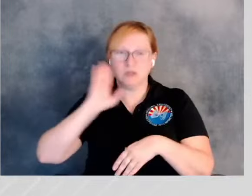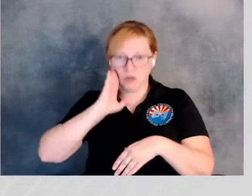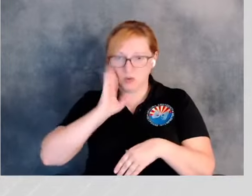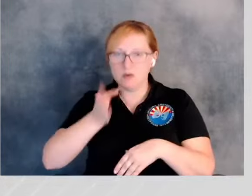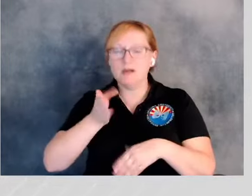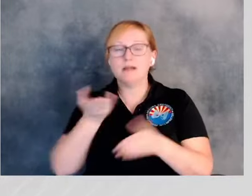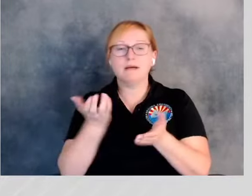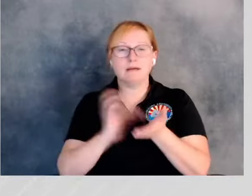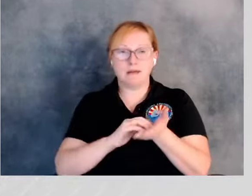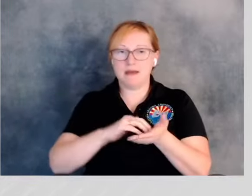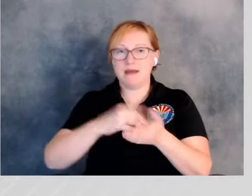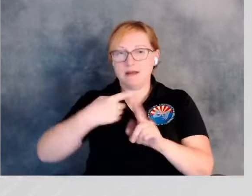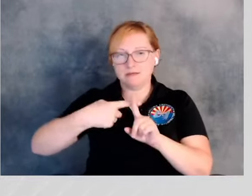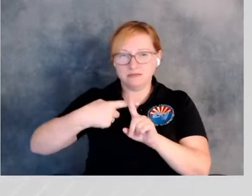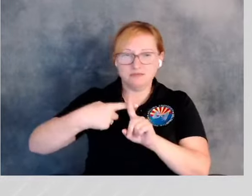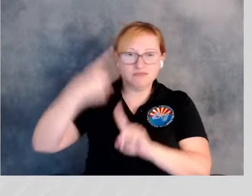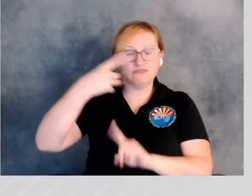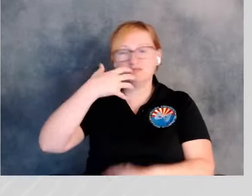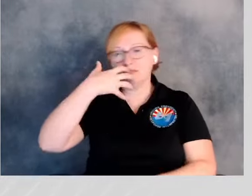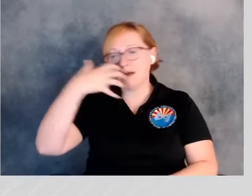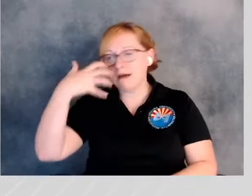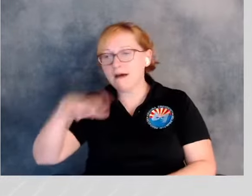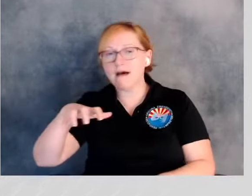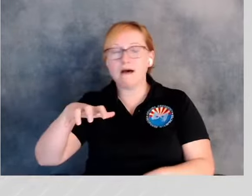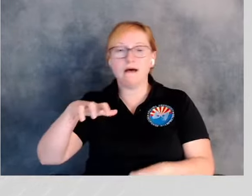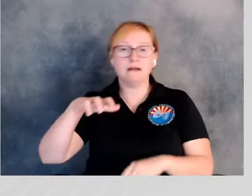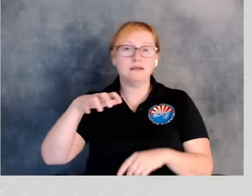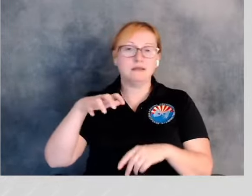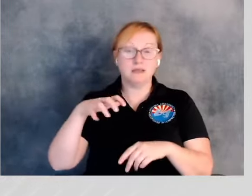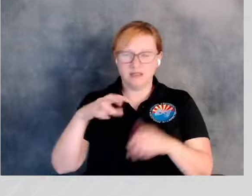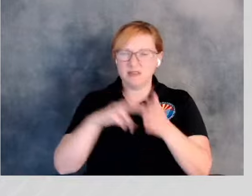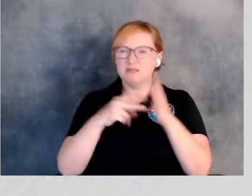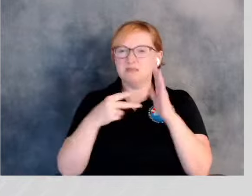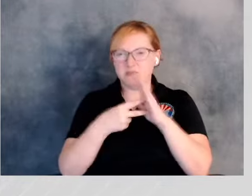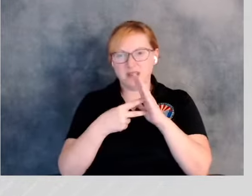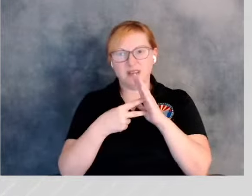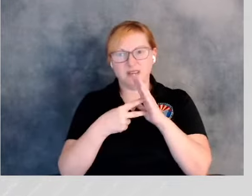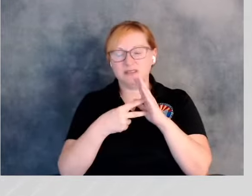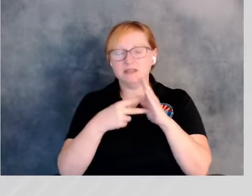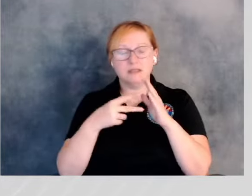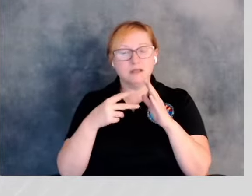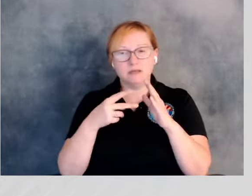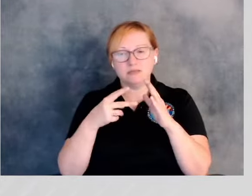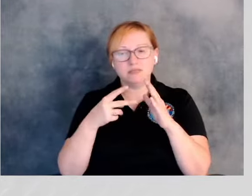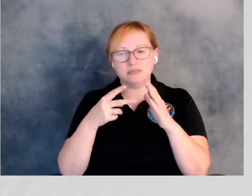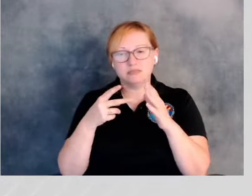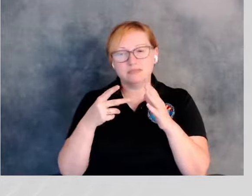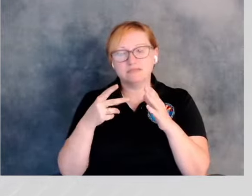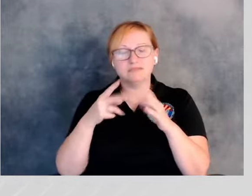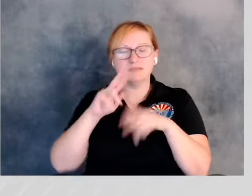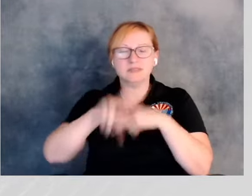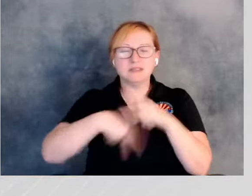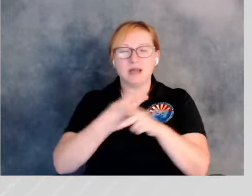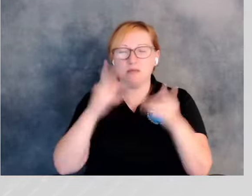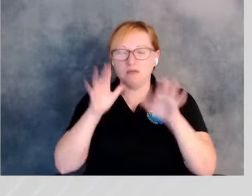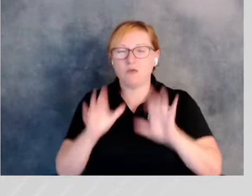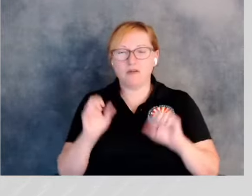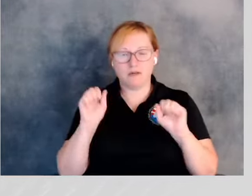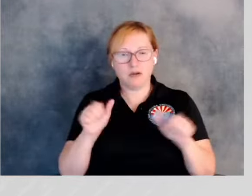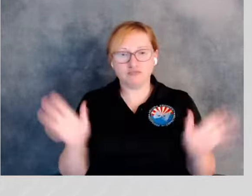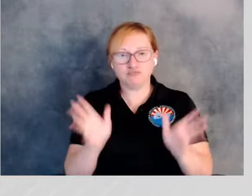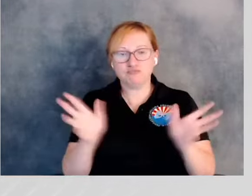normal conditions, elevated fire weather the next few days. Starting to see high temperatures that reach back to around 100 on Sunday. That's